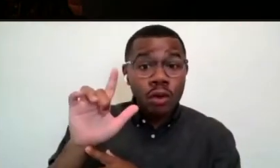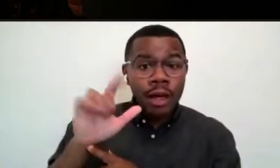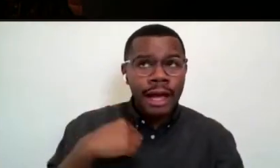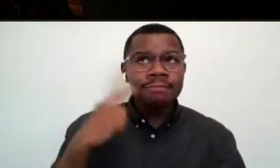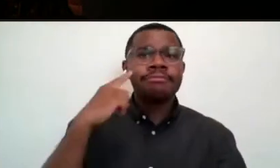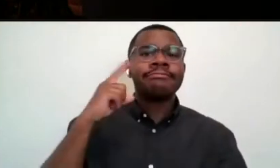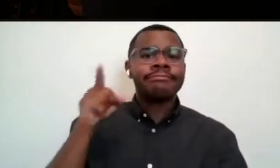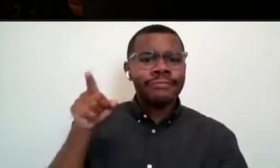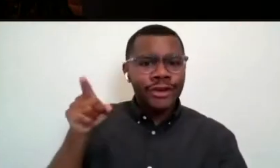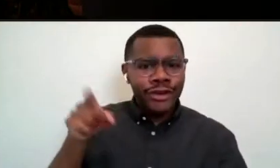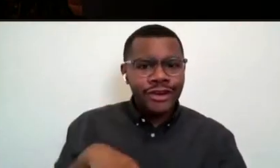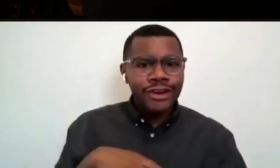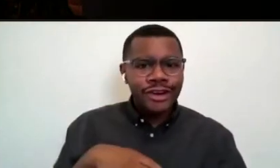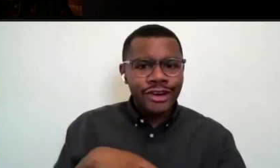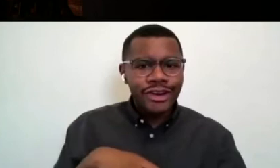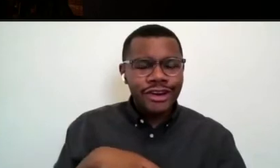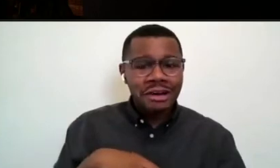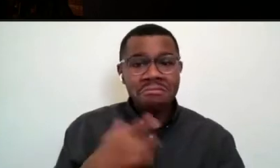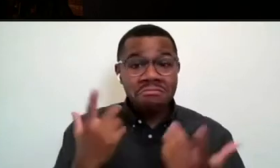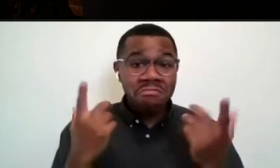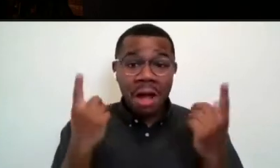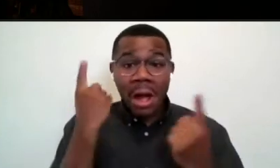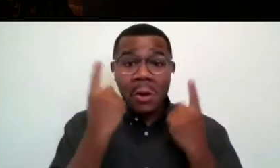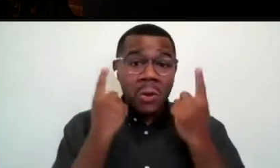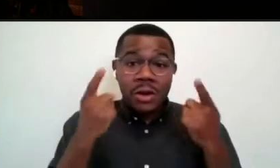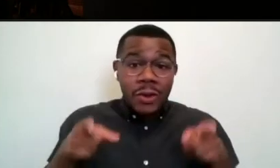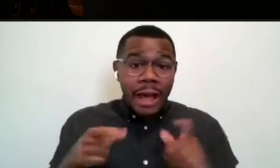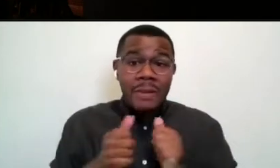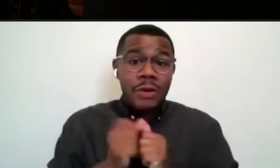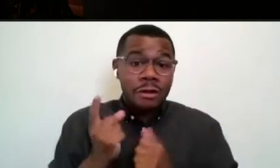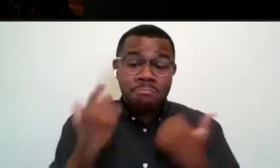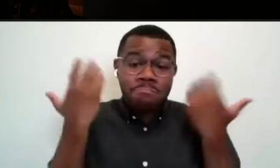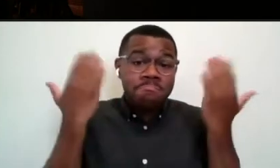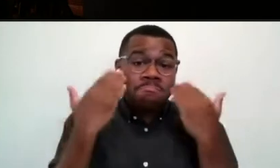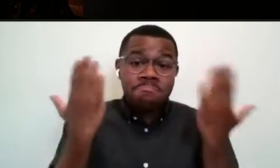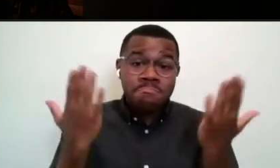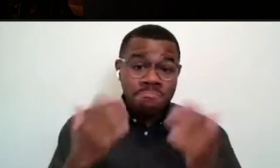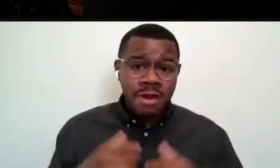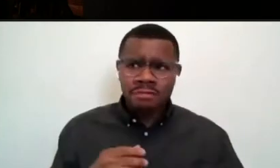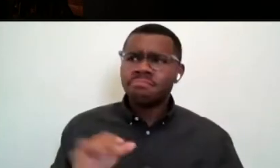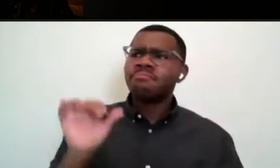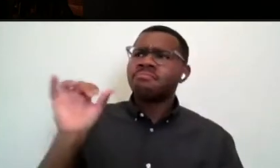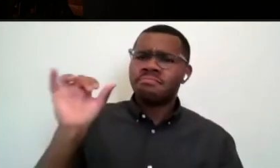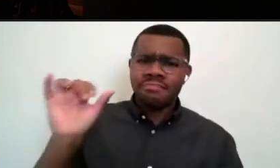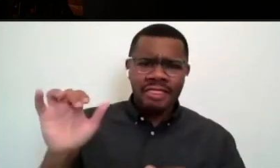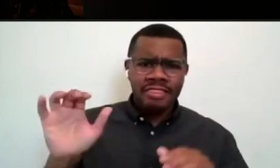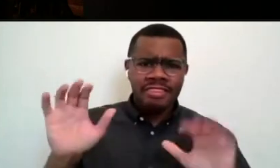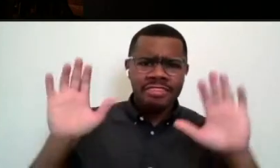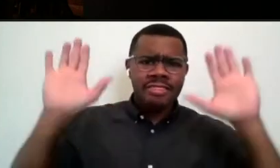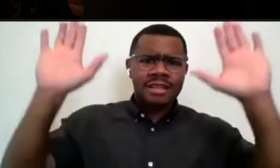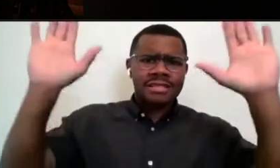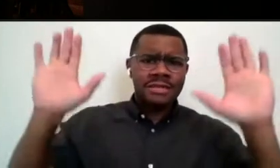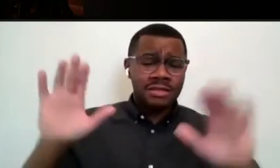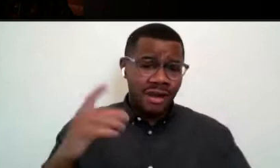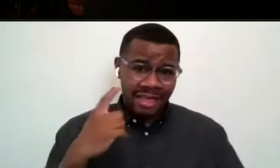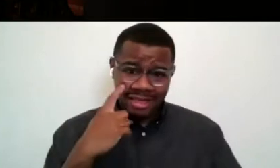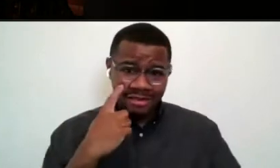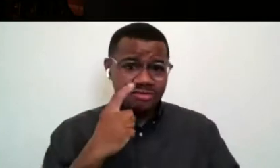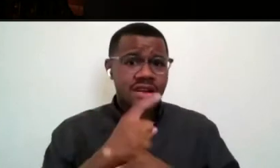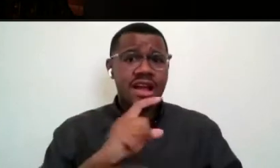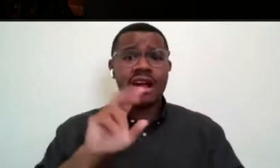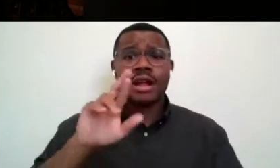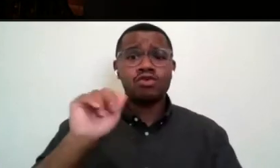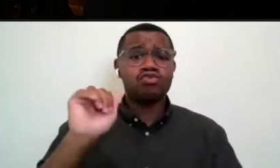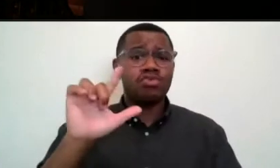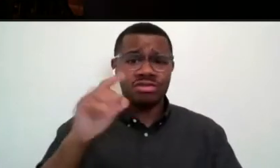happened with her. Yeah. Yeah. But that's amazing. I agree. Yeah. I agree that rituals is what's coming next. You know, it's a little late for